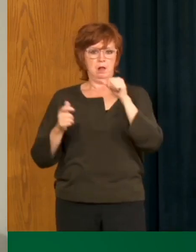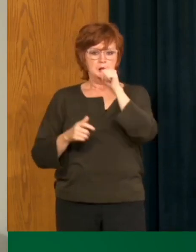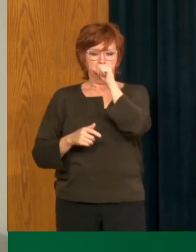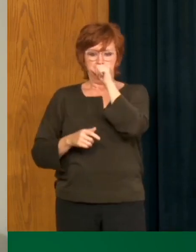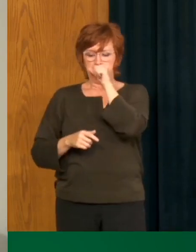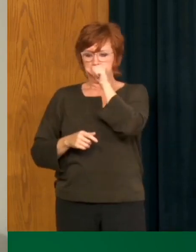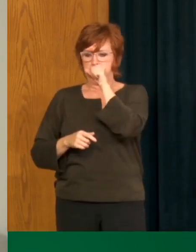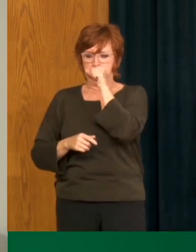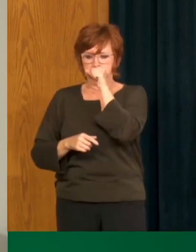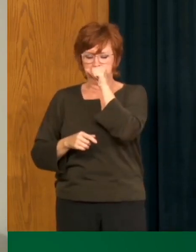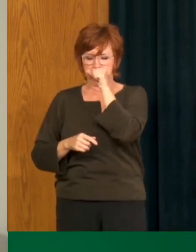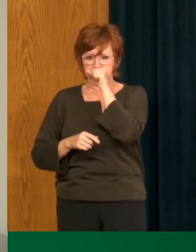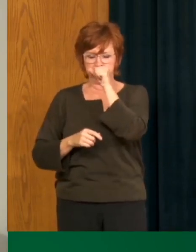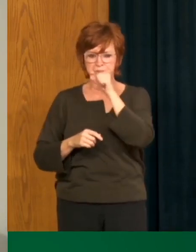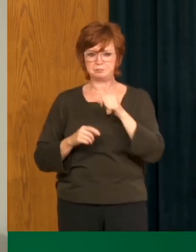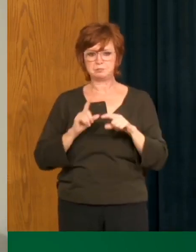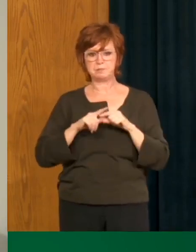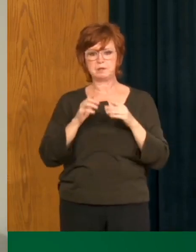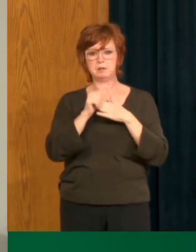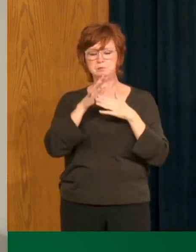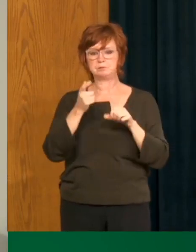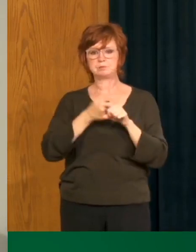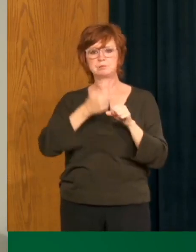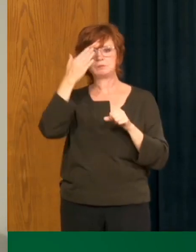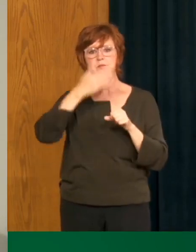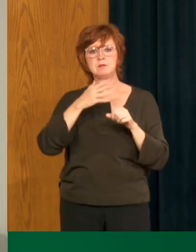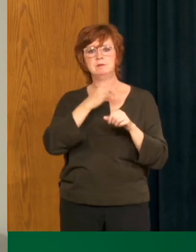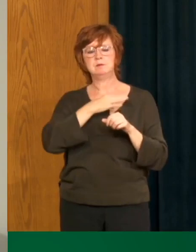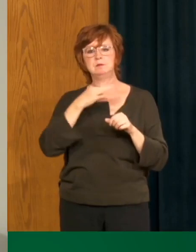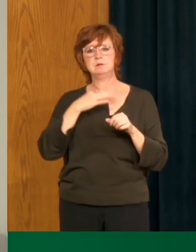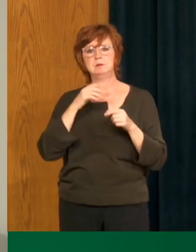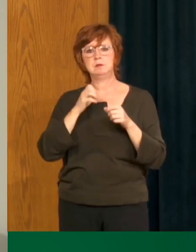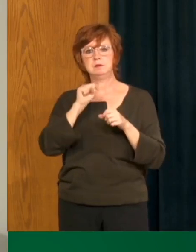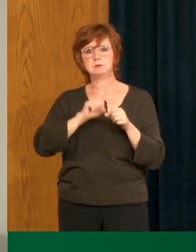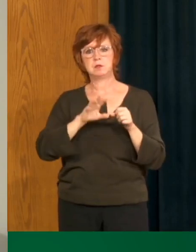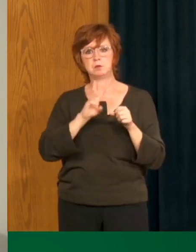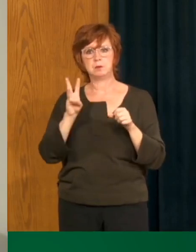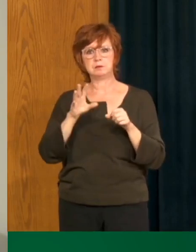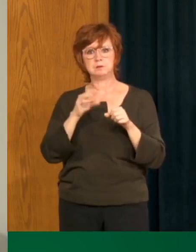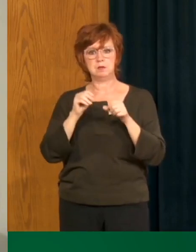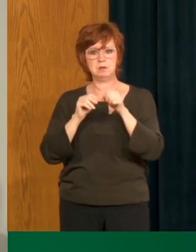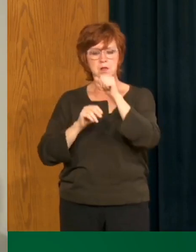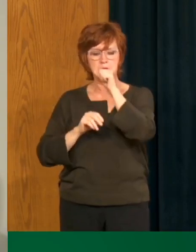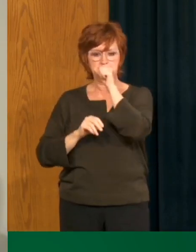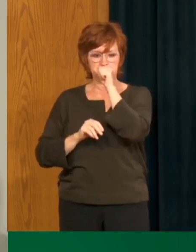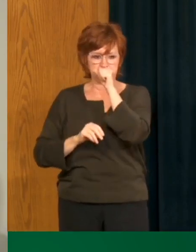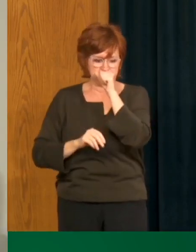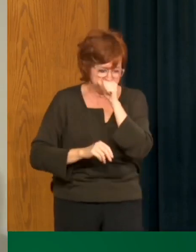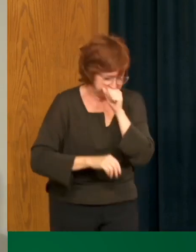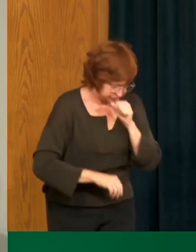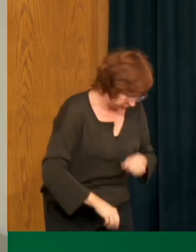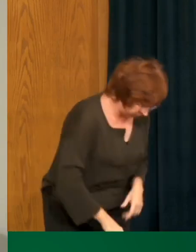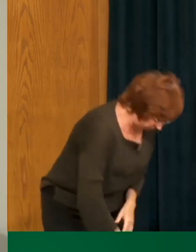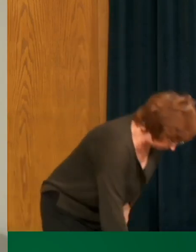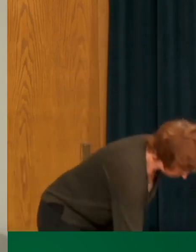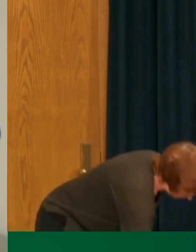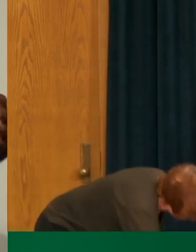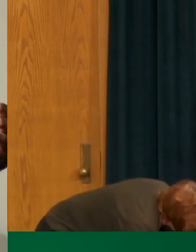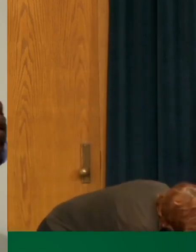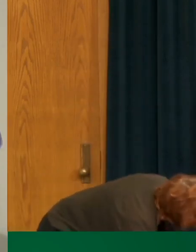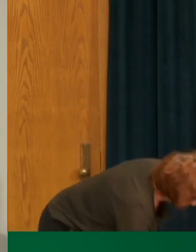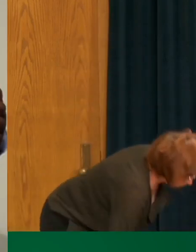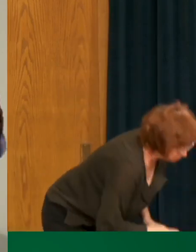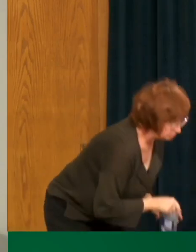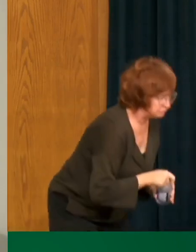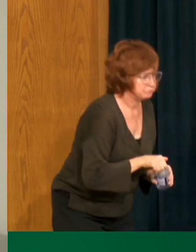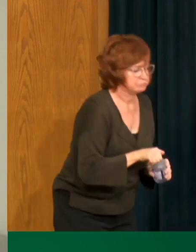leaders and frontline staff in southwest and central parts of Saskatchewan, that generally people, if you're from a small community, you say, I'm from